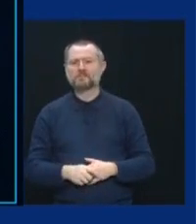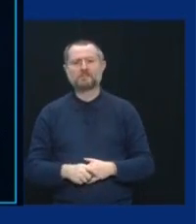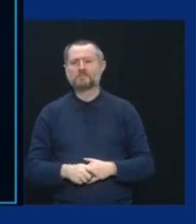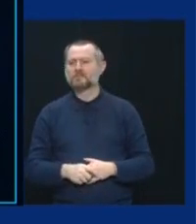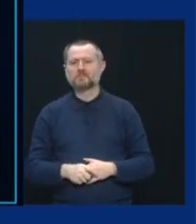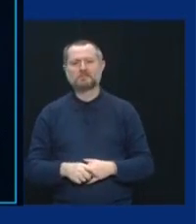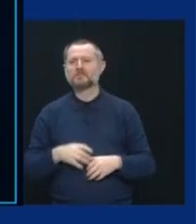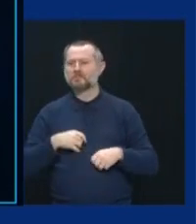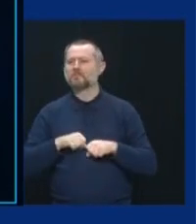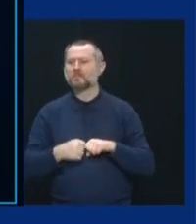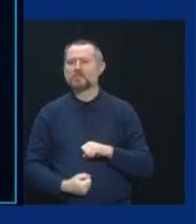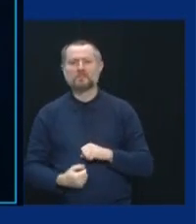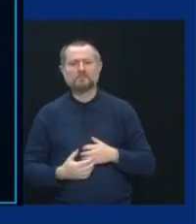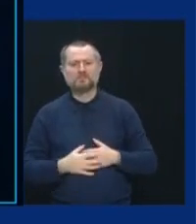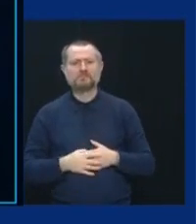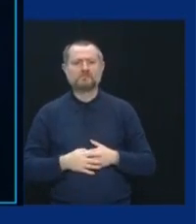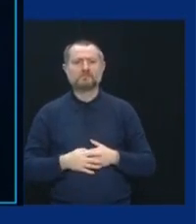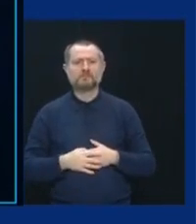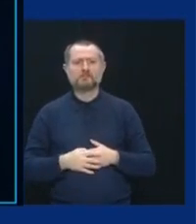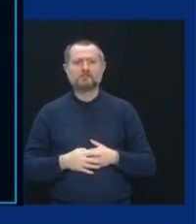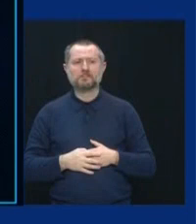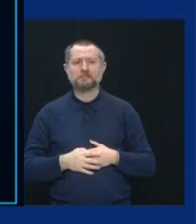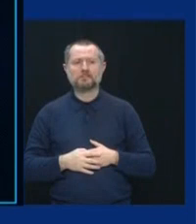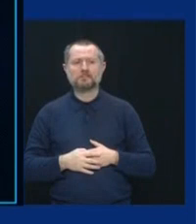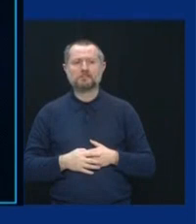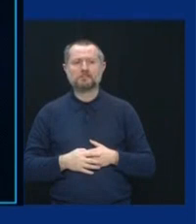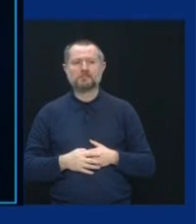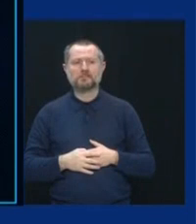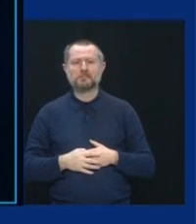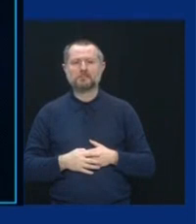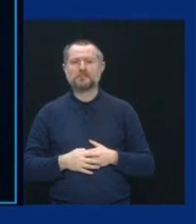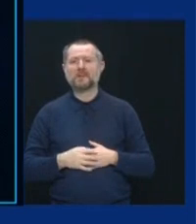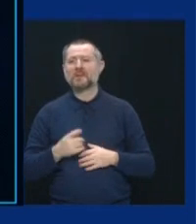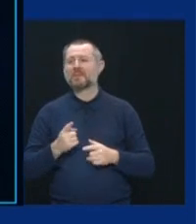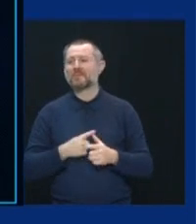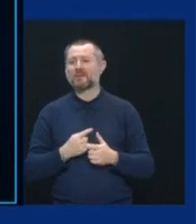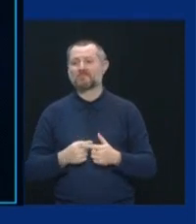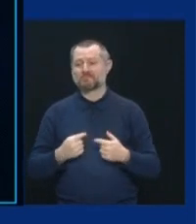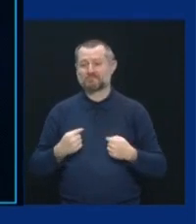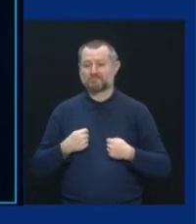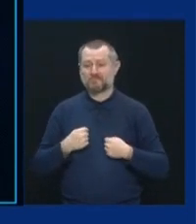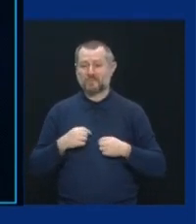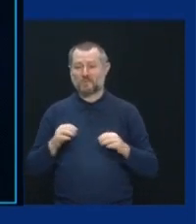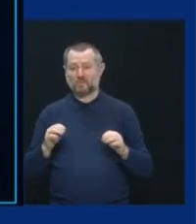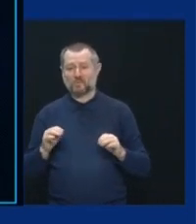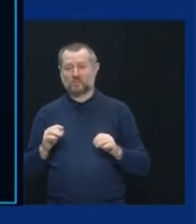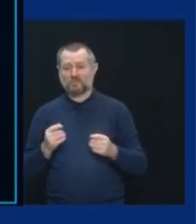horrific. And then the void in information that we